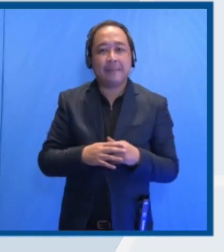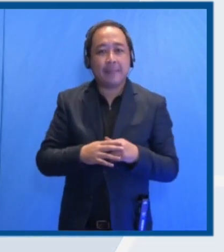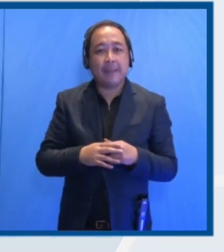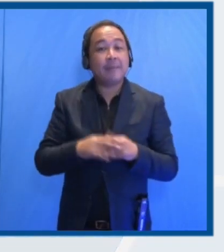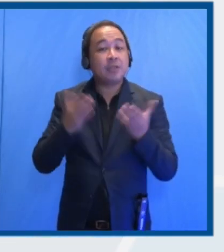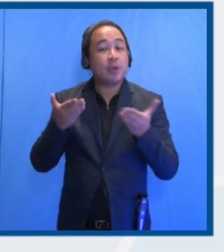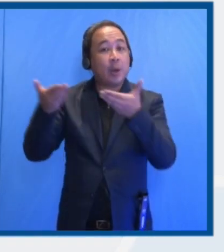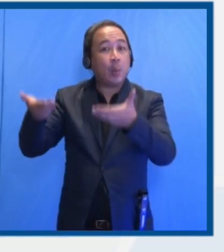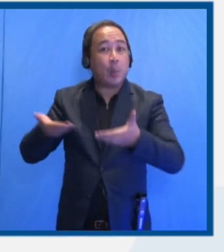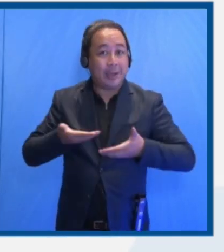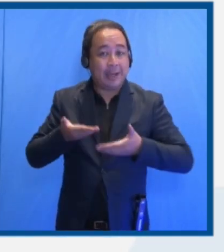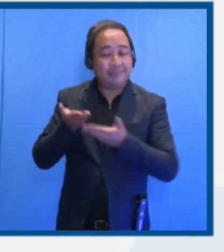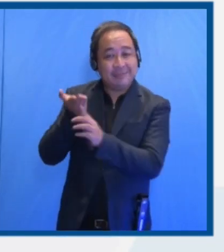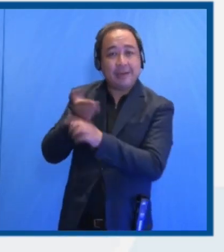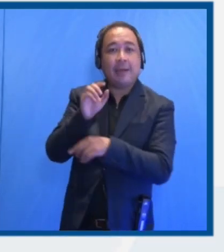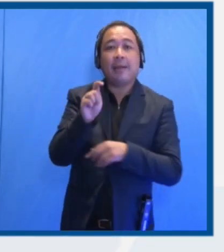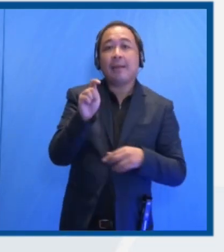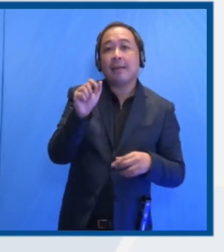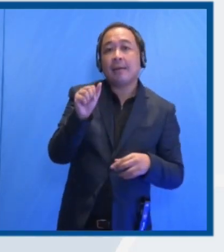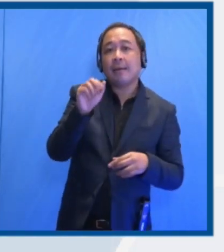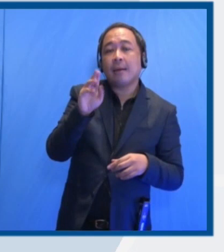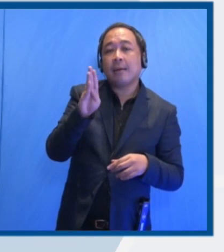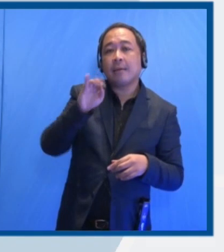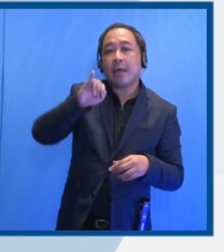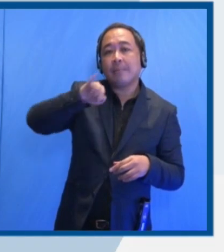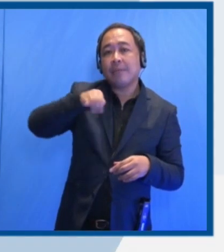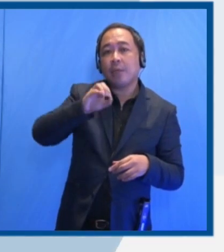in welcoming Mr. Tabi Jodah.